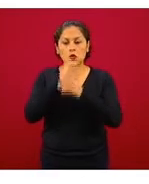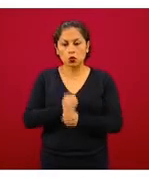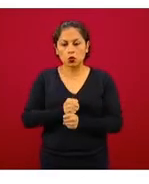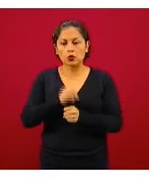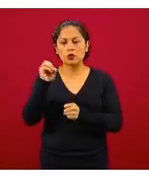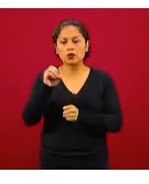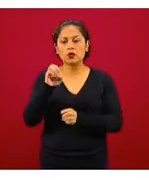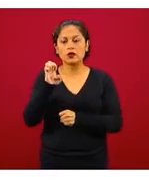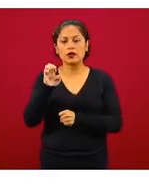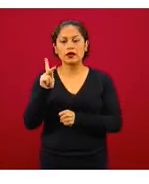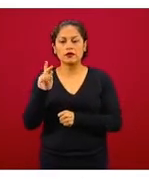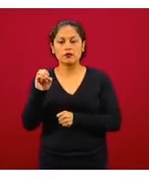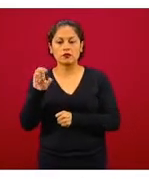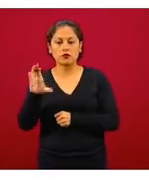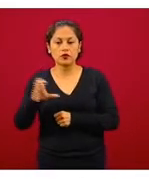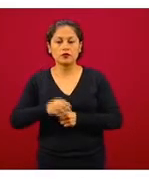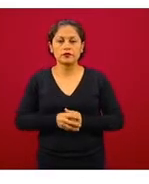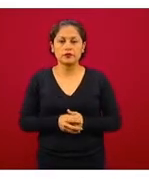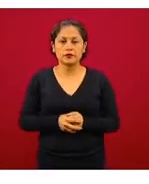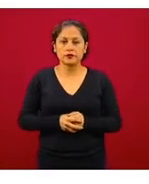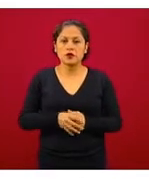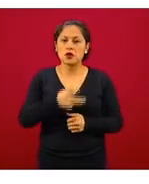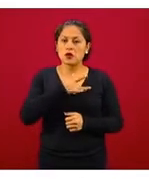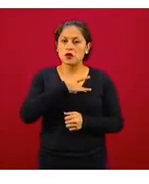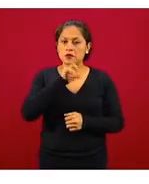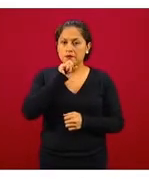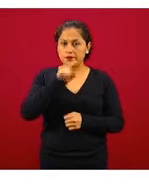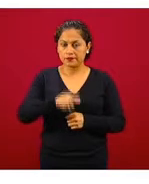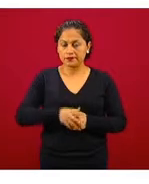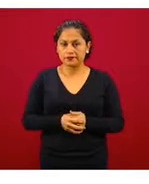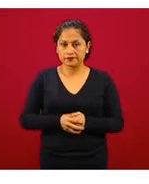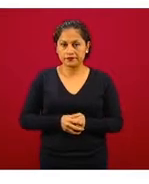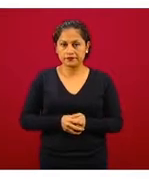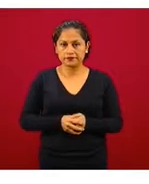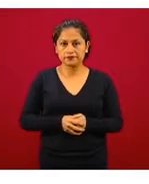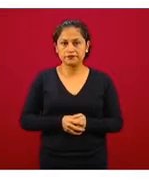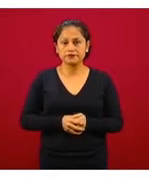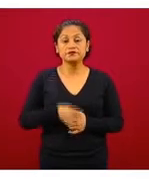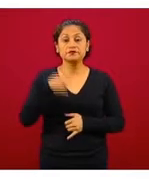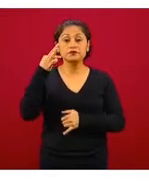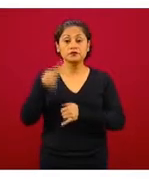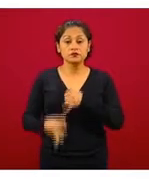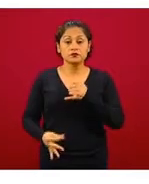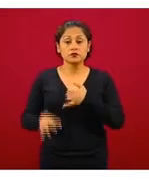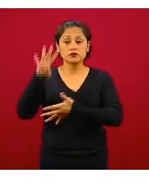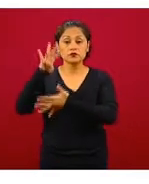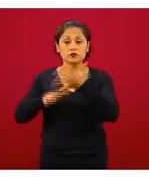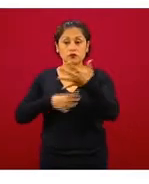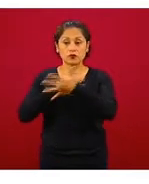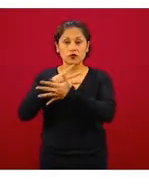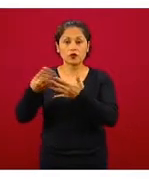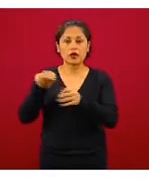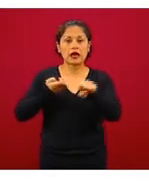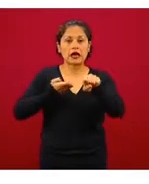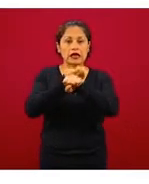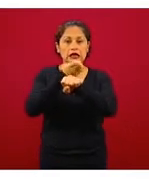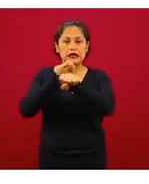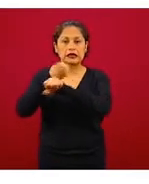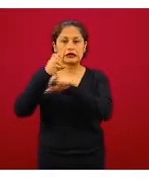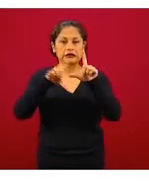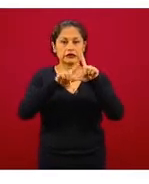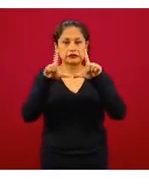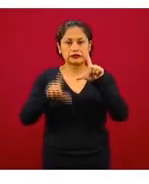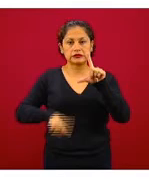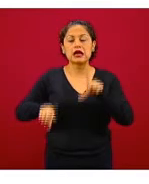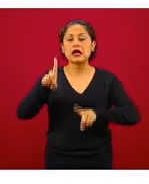we specifically La take a look at siguiente. health Y conditions that finalmente are tenemos, frequent in de terms acuerdo a of la people entidad who have federativa lost their y a la lives, we see the profesión,